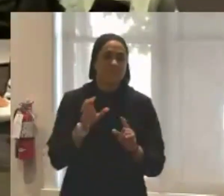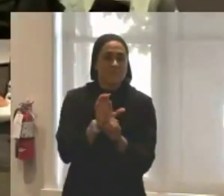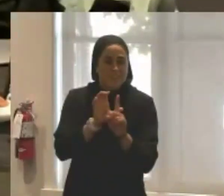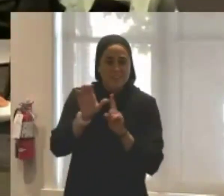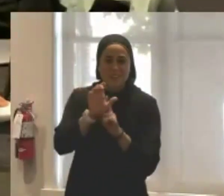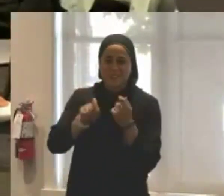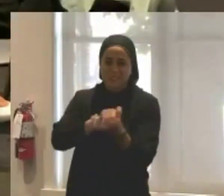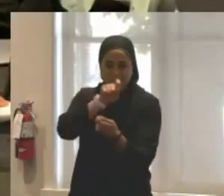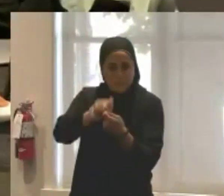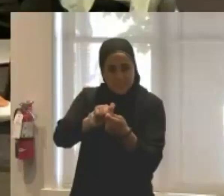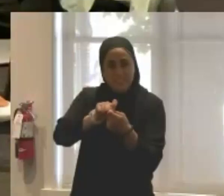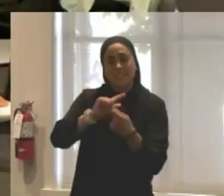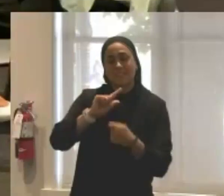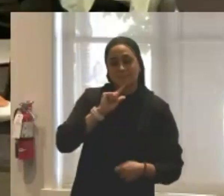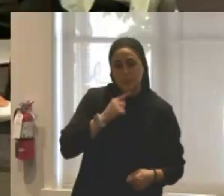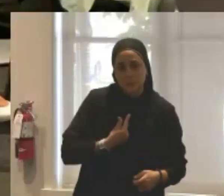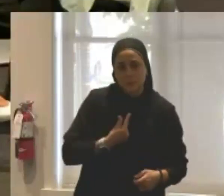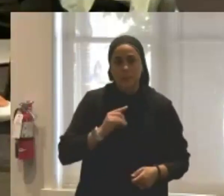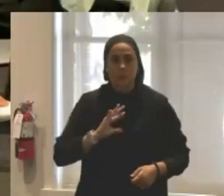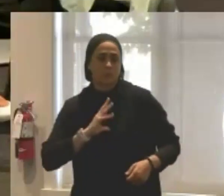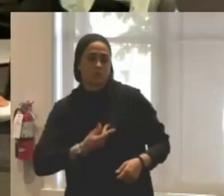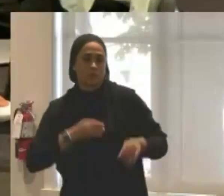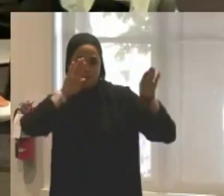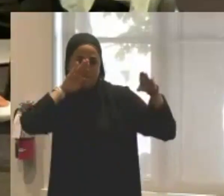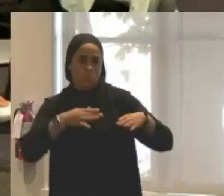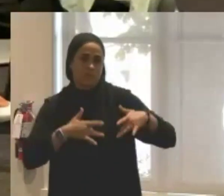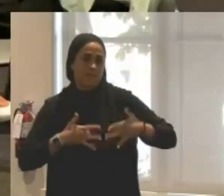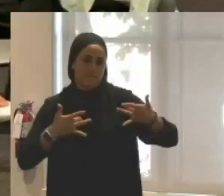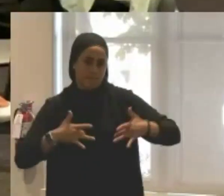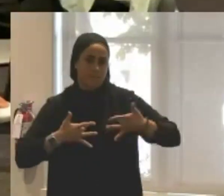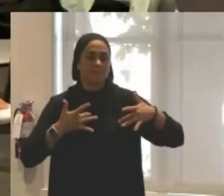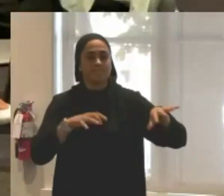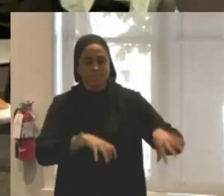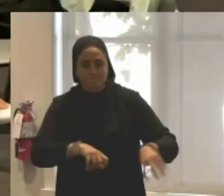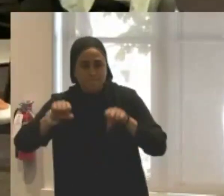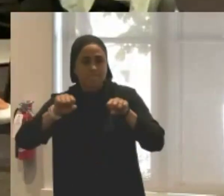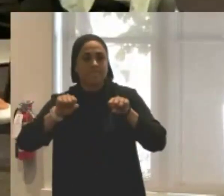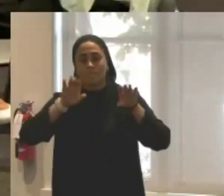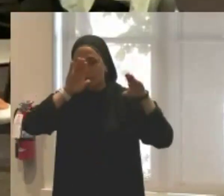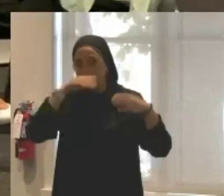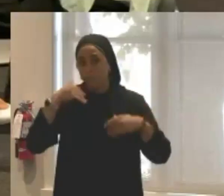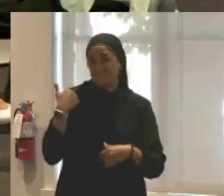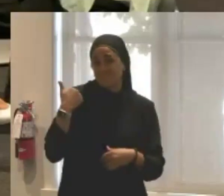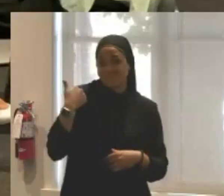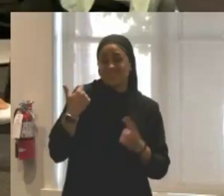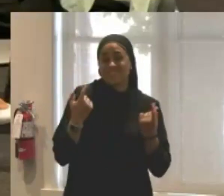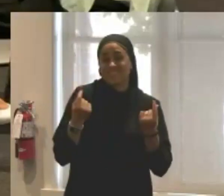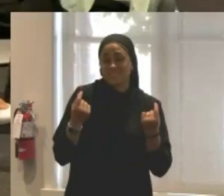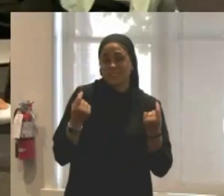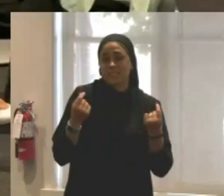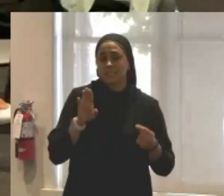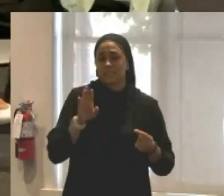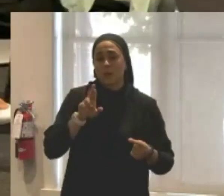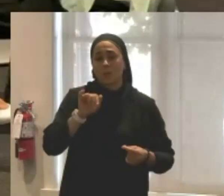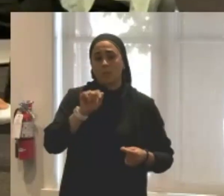culture-specific queer and trans focused events. For example, we this year we did Brazilian Town Hall,